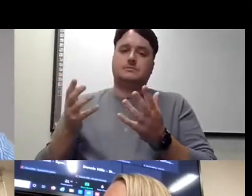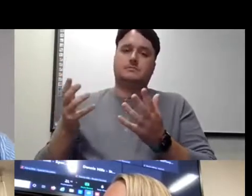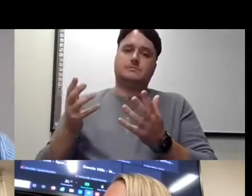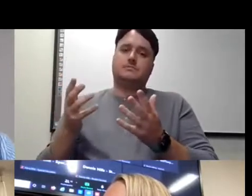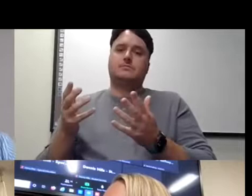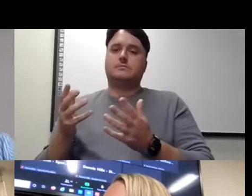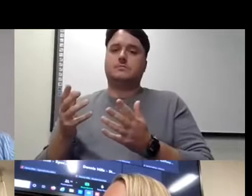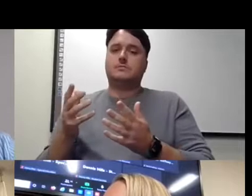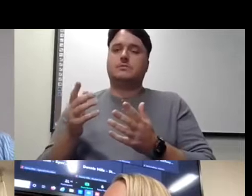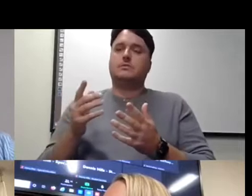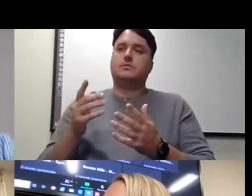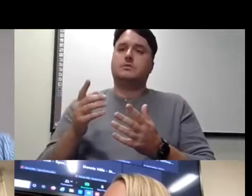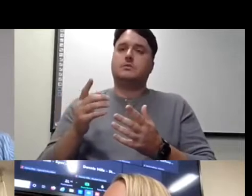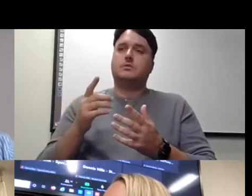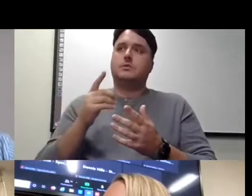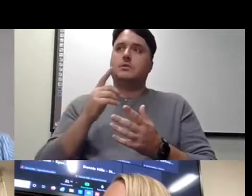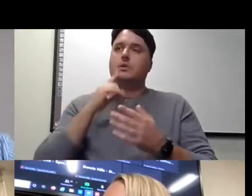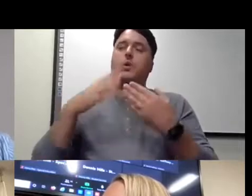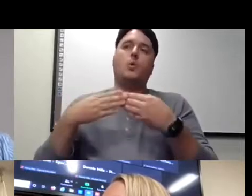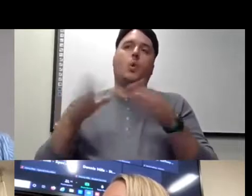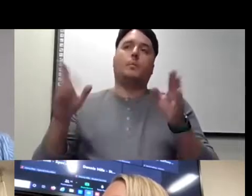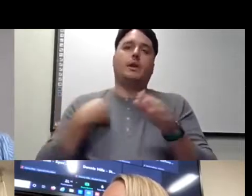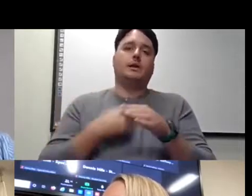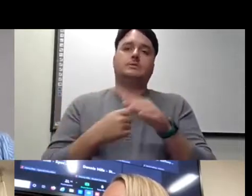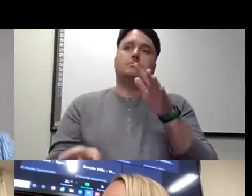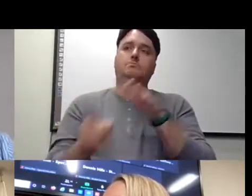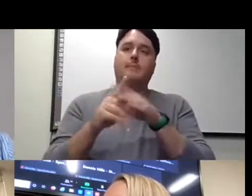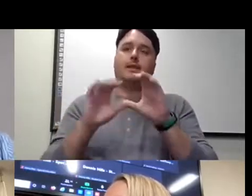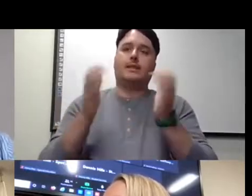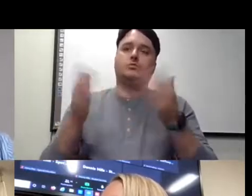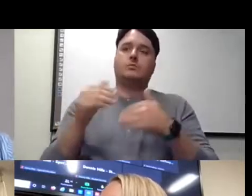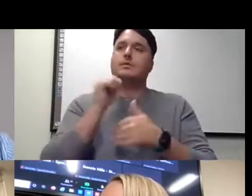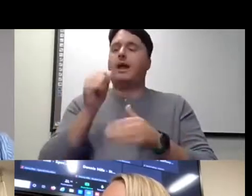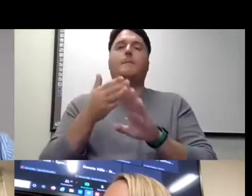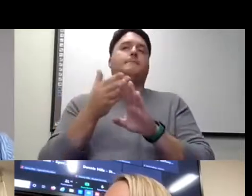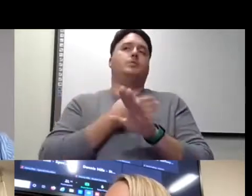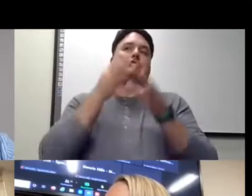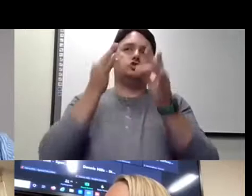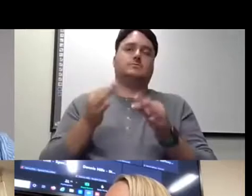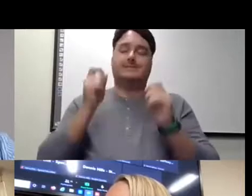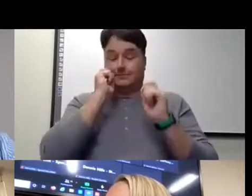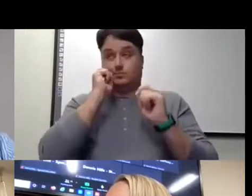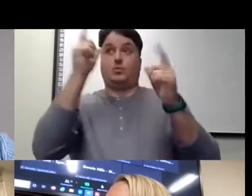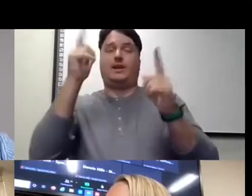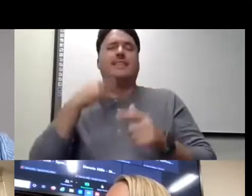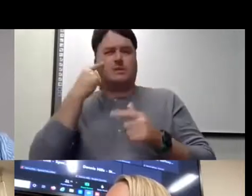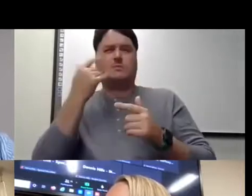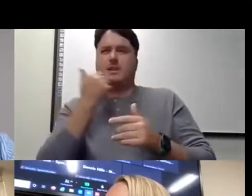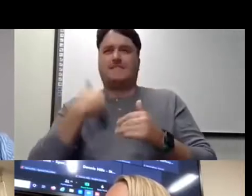really open to like us popping into classrooms and not having it be like predetermined. I think that's important